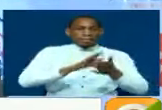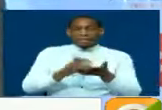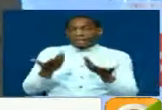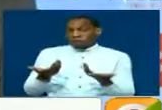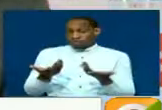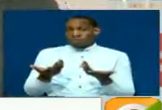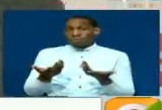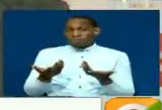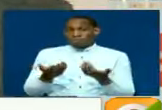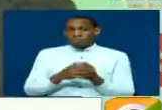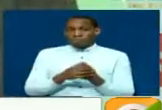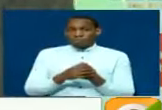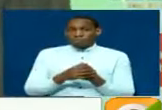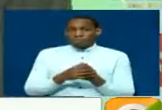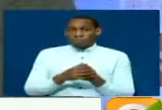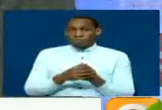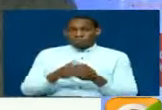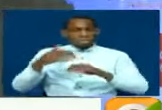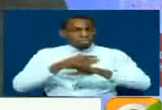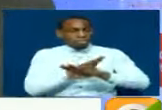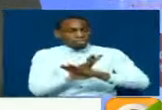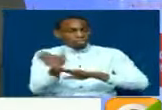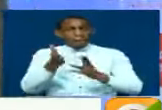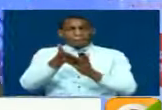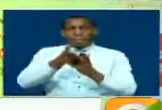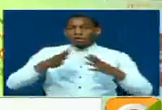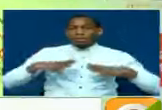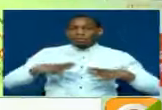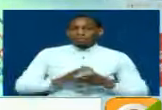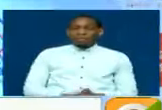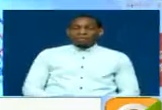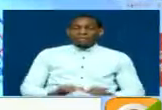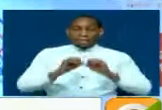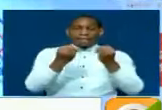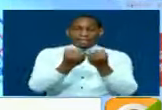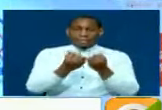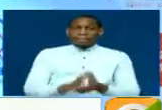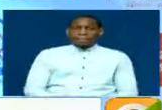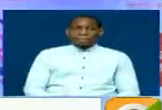through unfaithful brokers or agents.